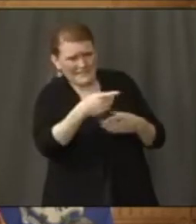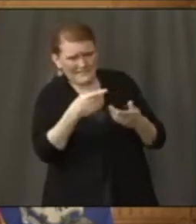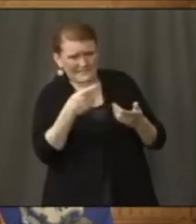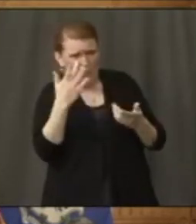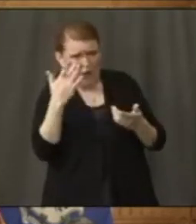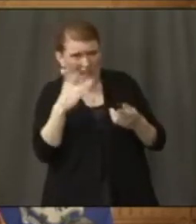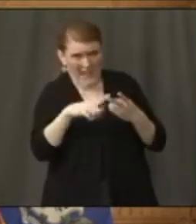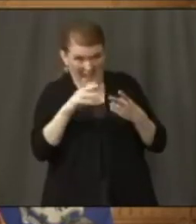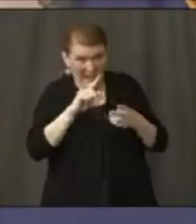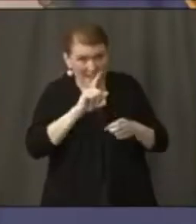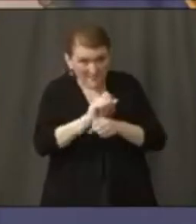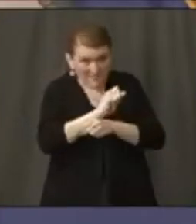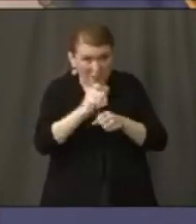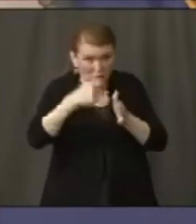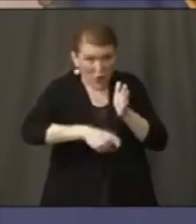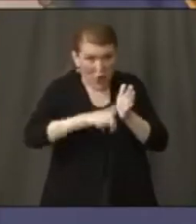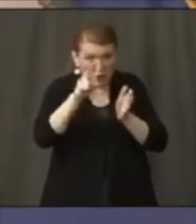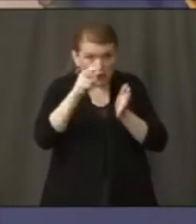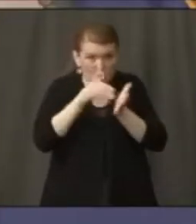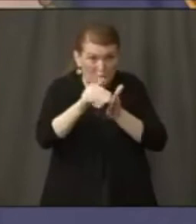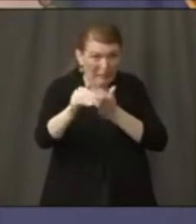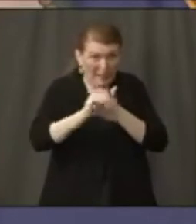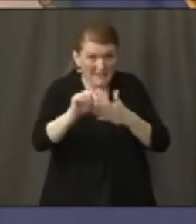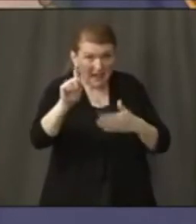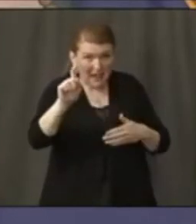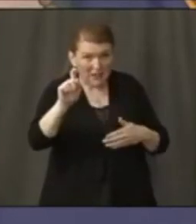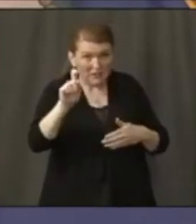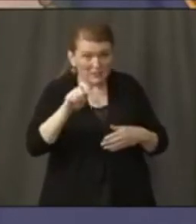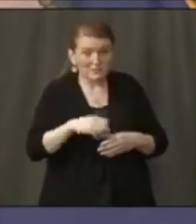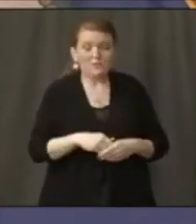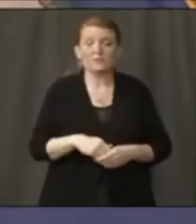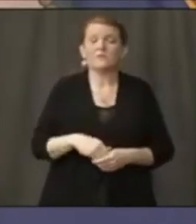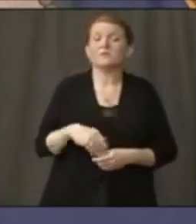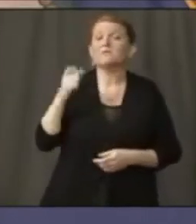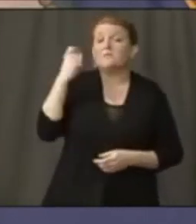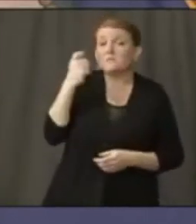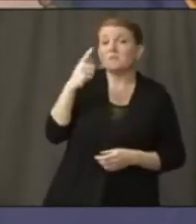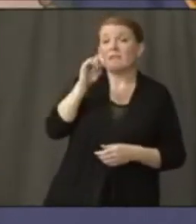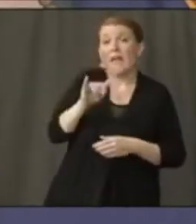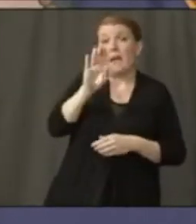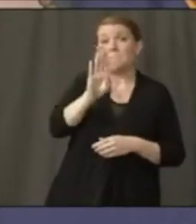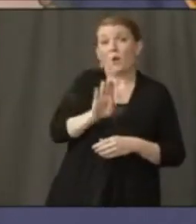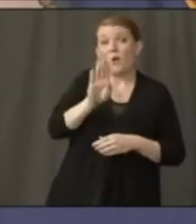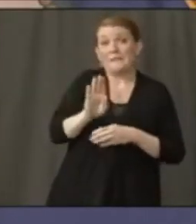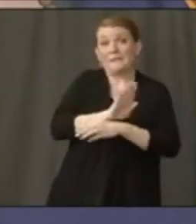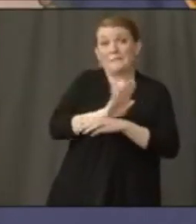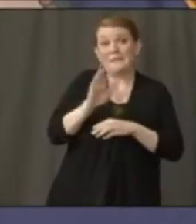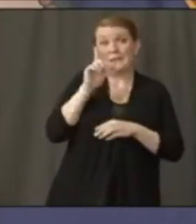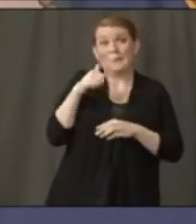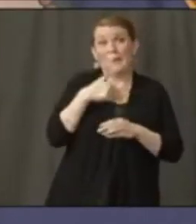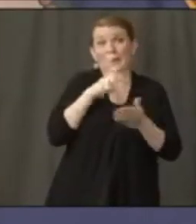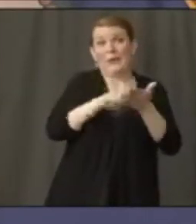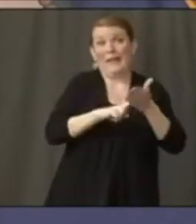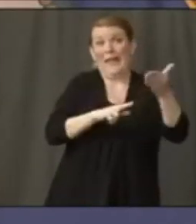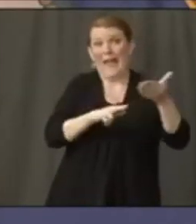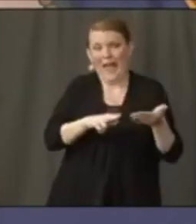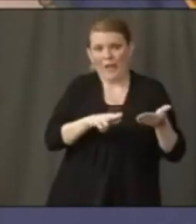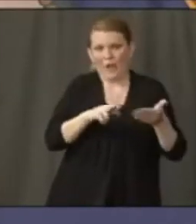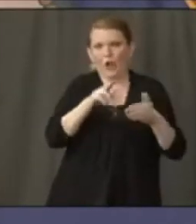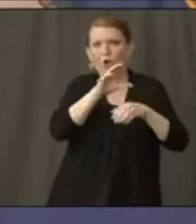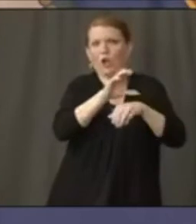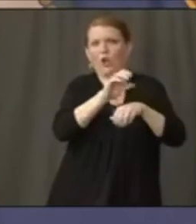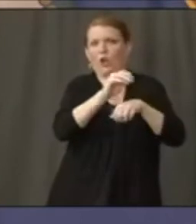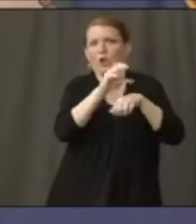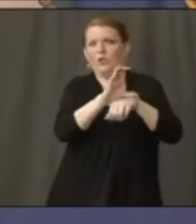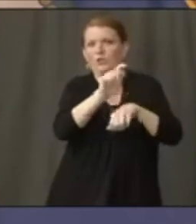Boston Consulting Group is really focused on this as a consulting expertise. They're doing this for Connecticut, for Rhode